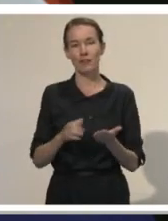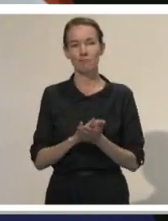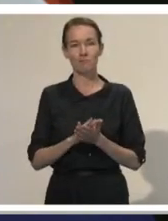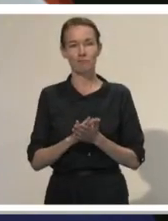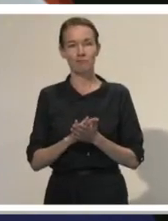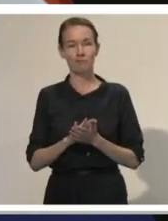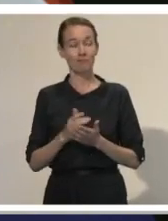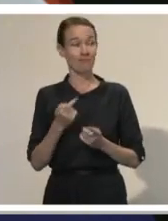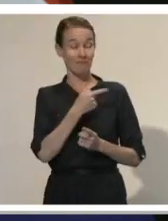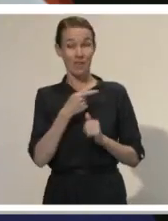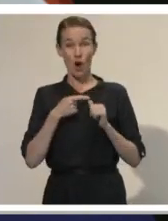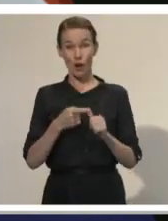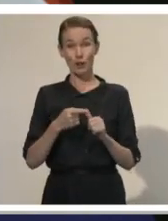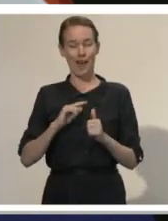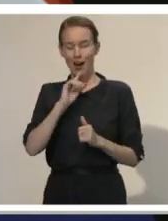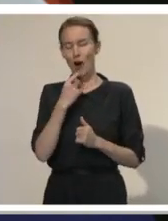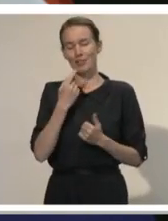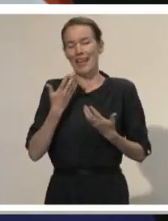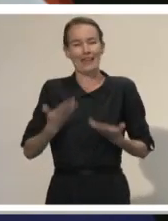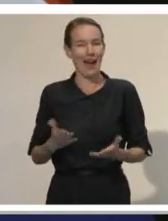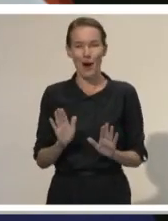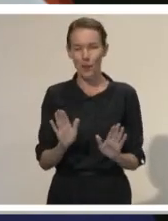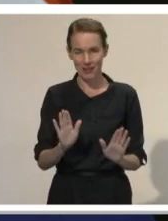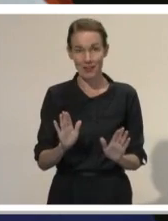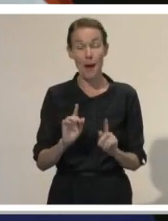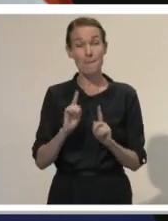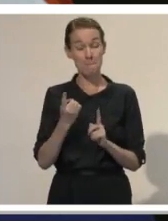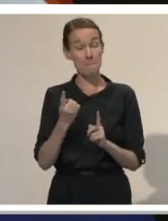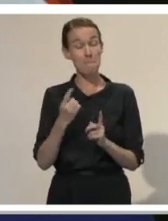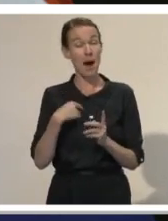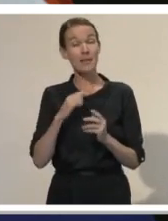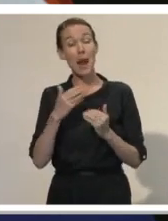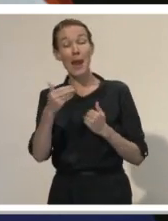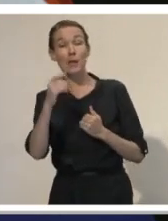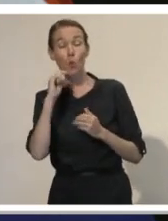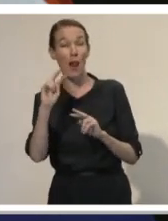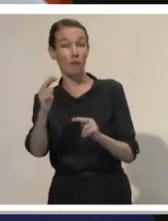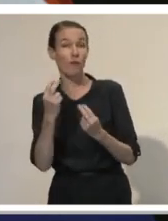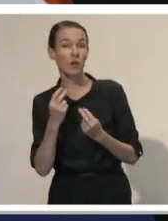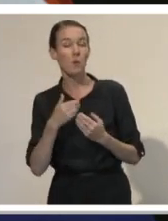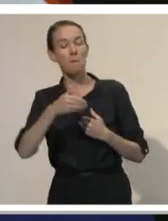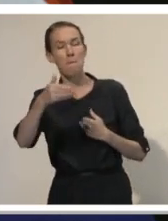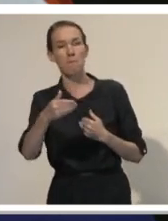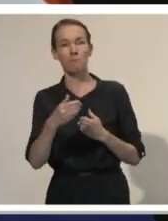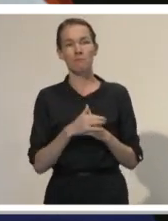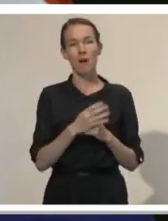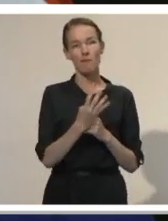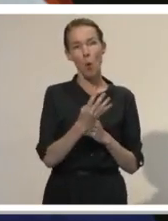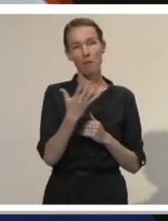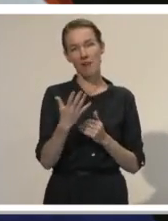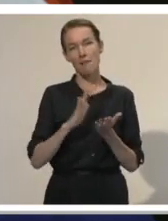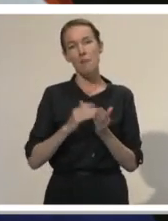that, but it's certainly something that we're okay to look at in 4 or 5 months' time.